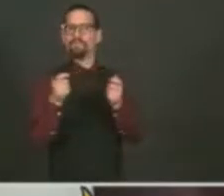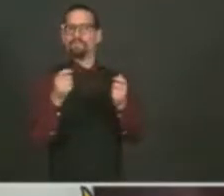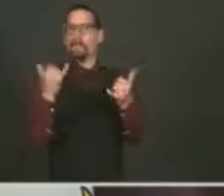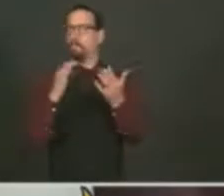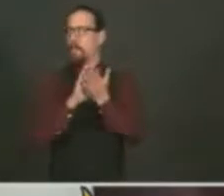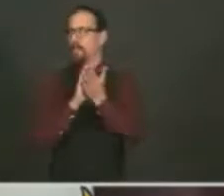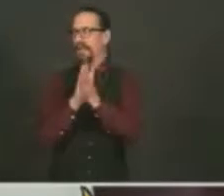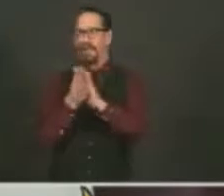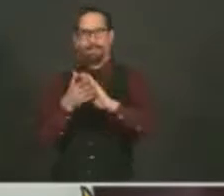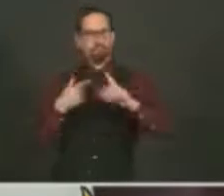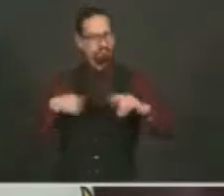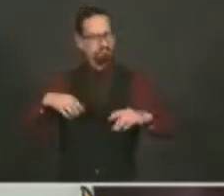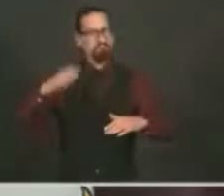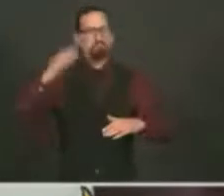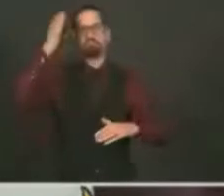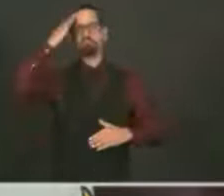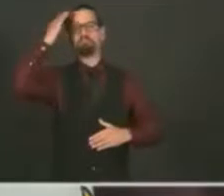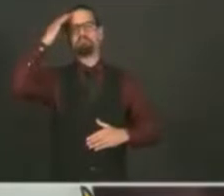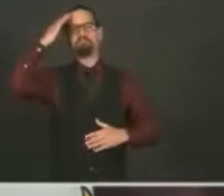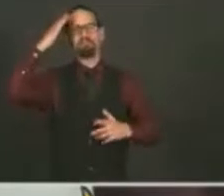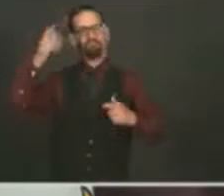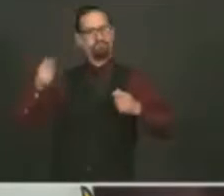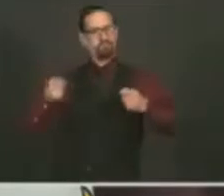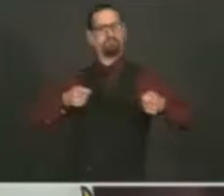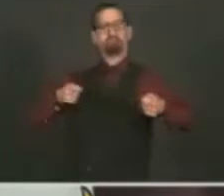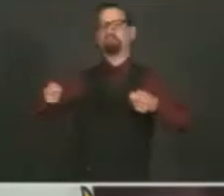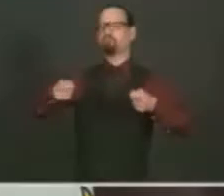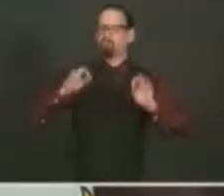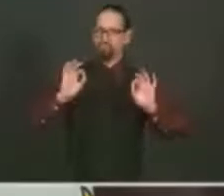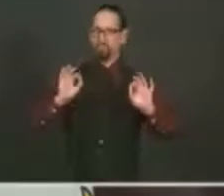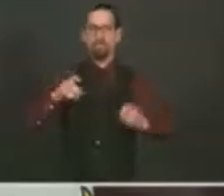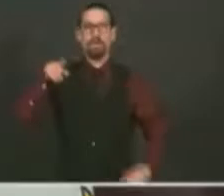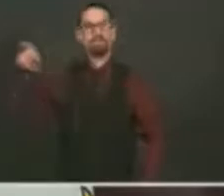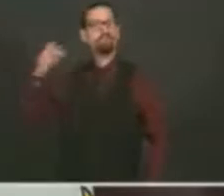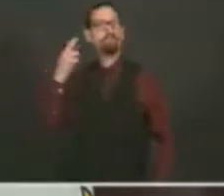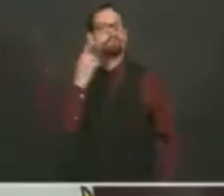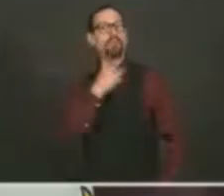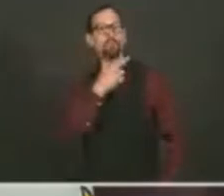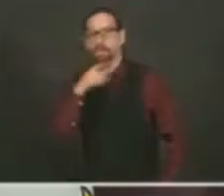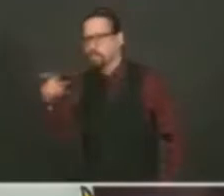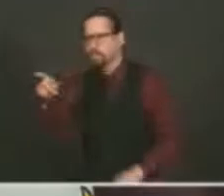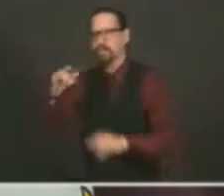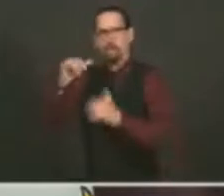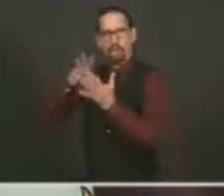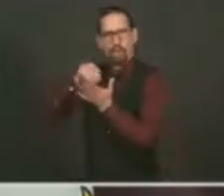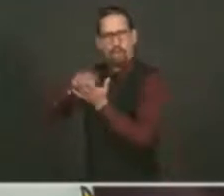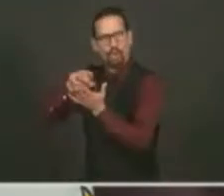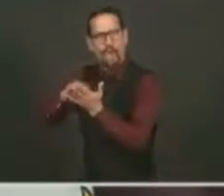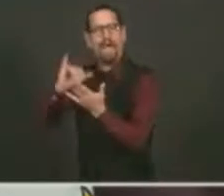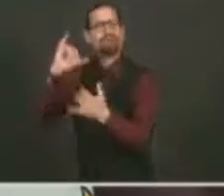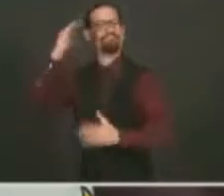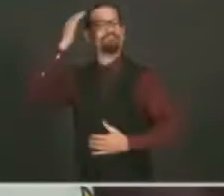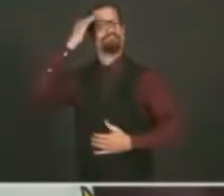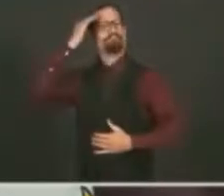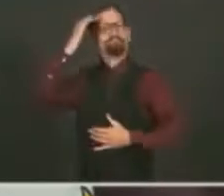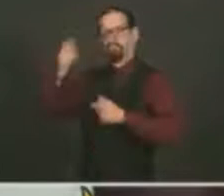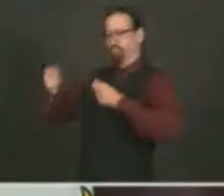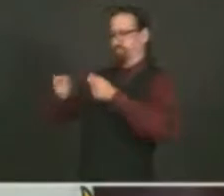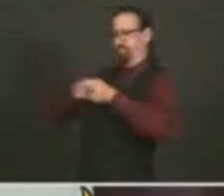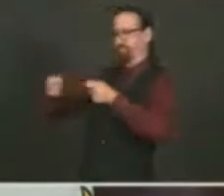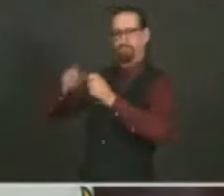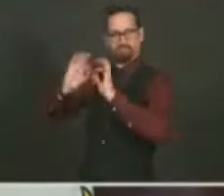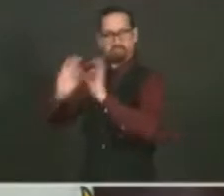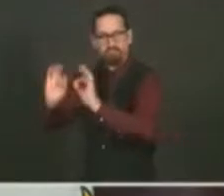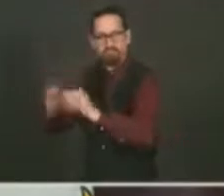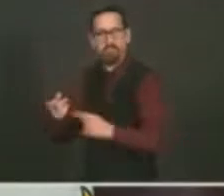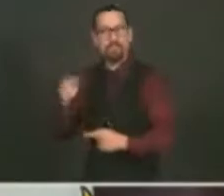You go to a restaurant, by and large, they're following the rules. You see people have their masks on. It's a controlled setting. You